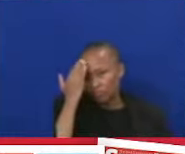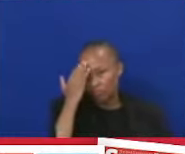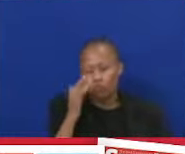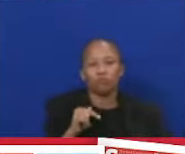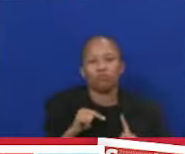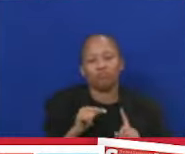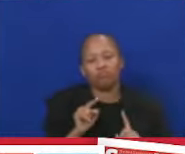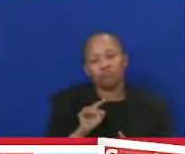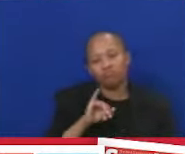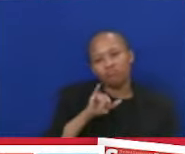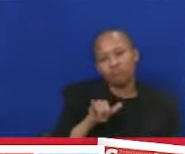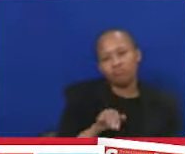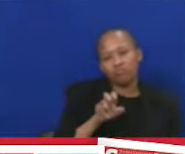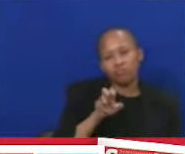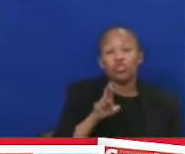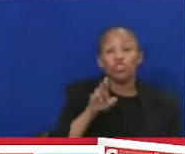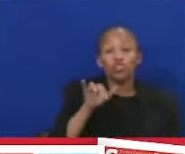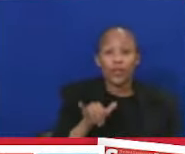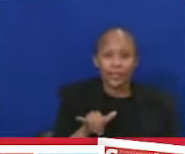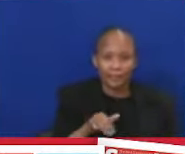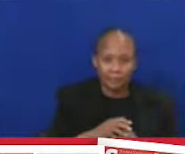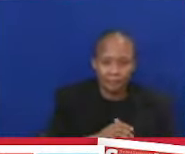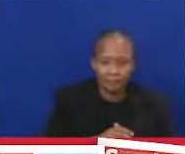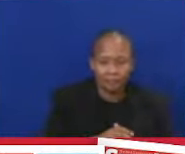and they had been